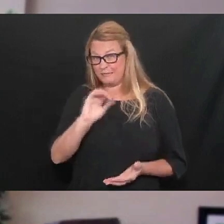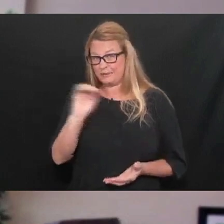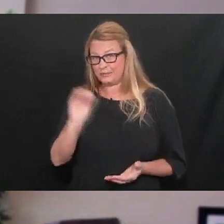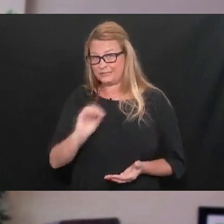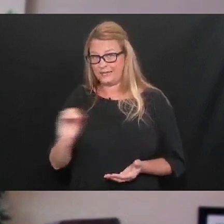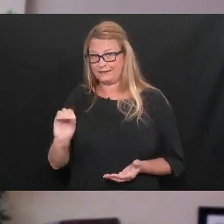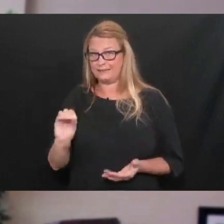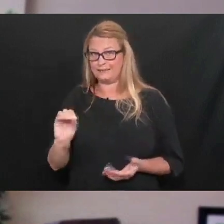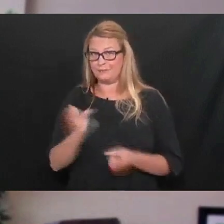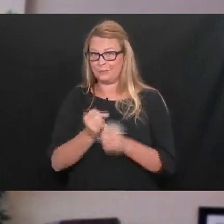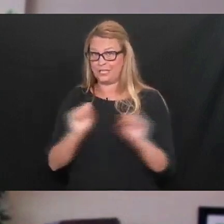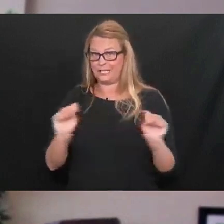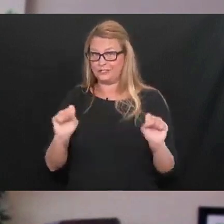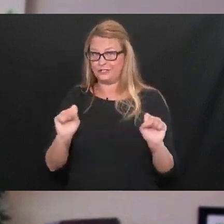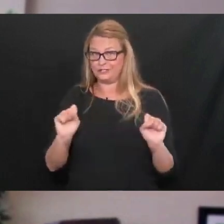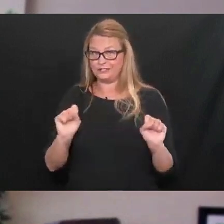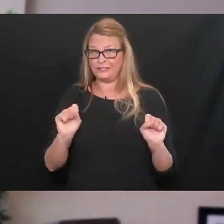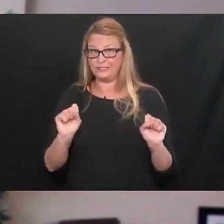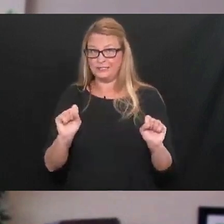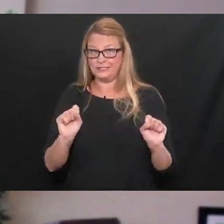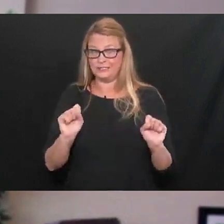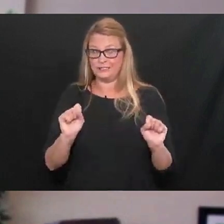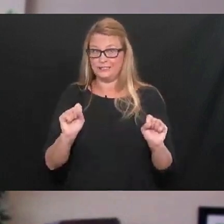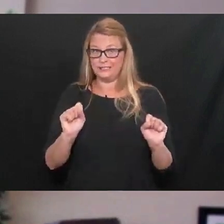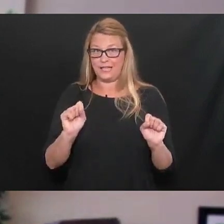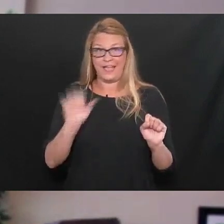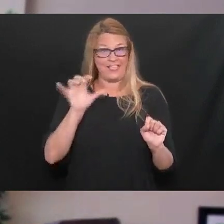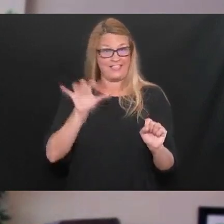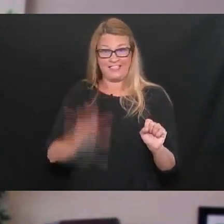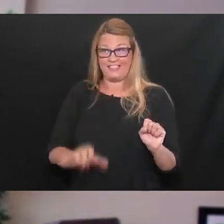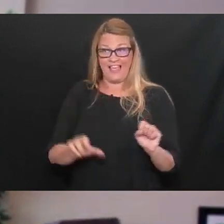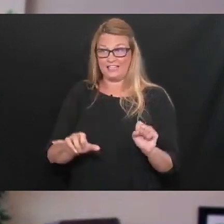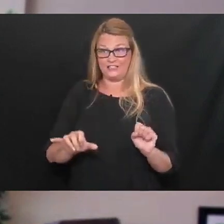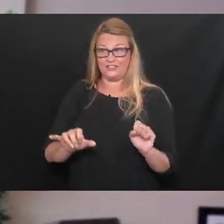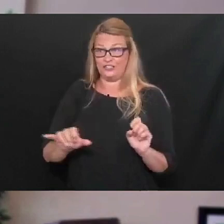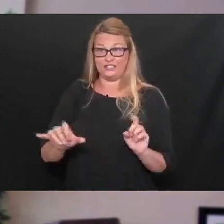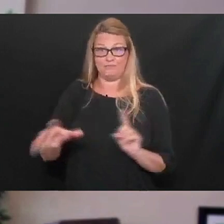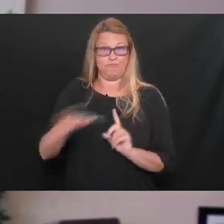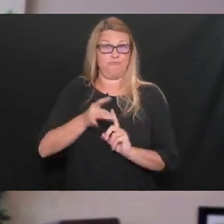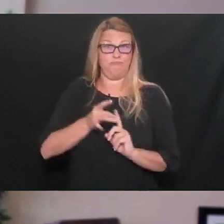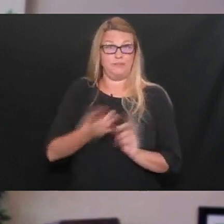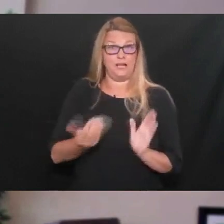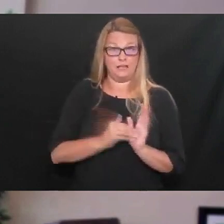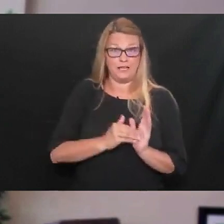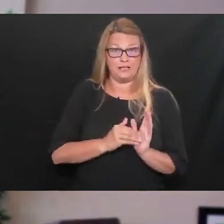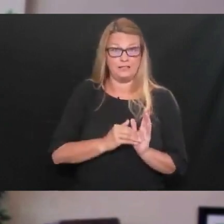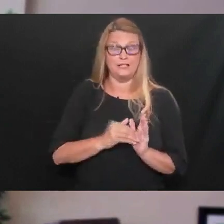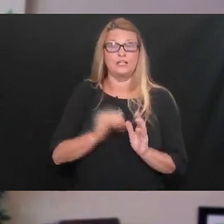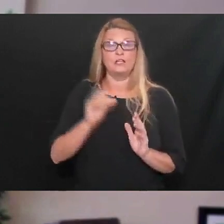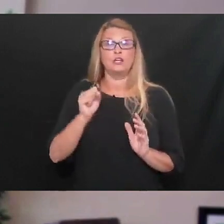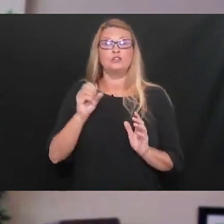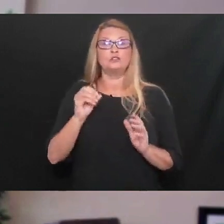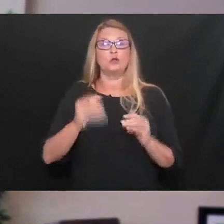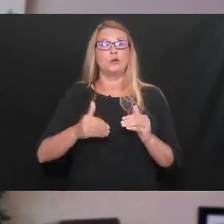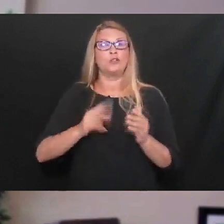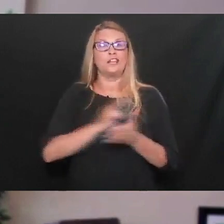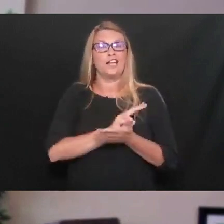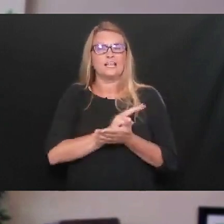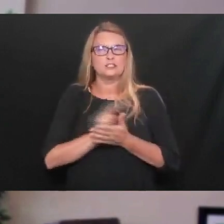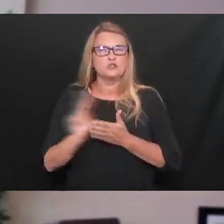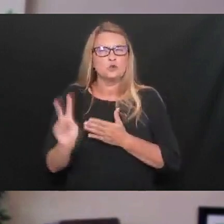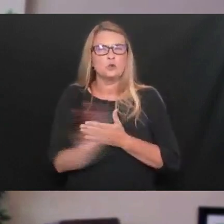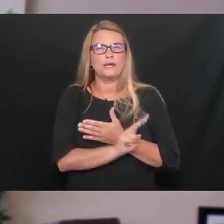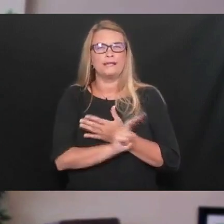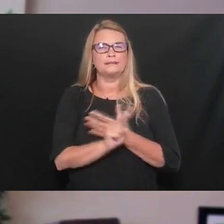protection. That's not going to the hospital or the ICU, but that's just getting another infection. And then what they found is in the next 2 weeks or so